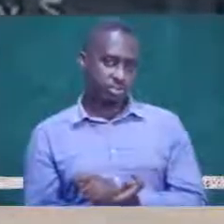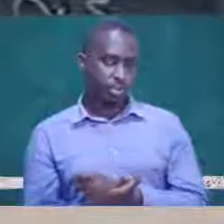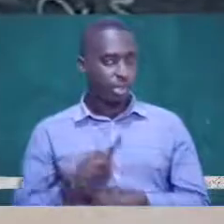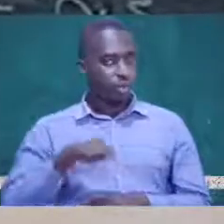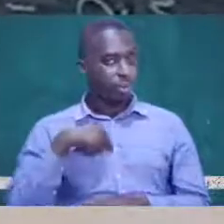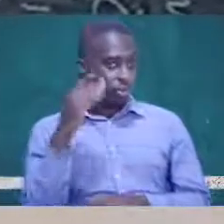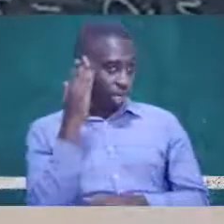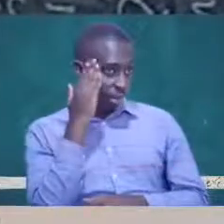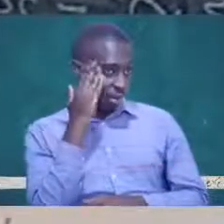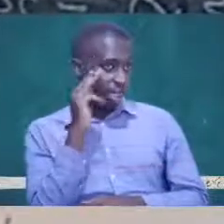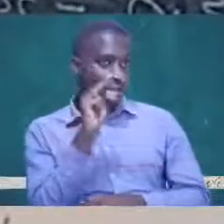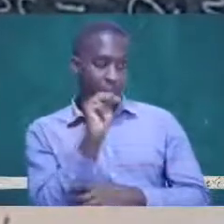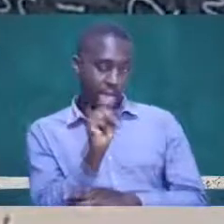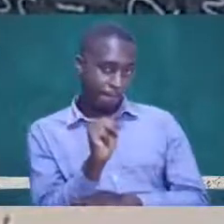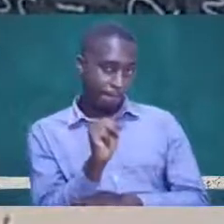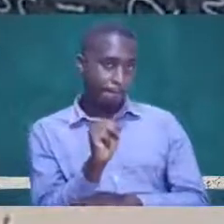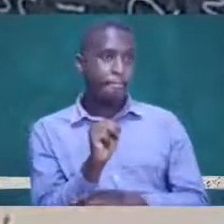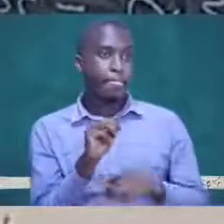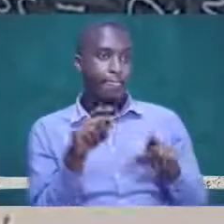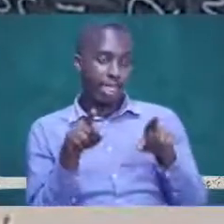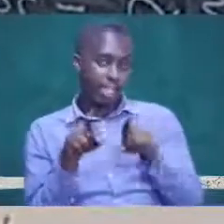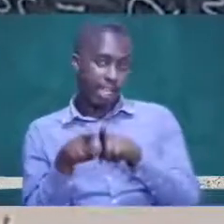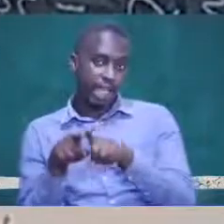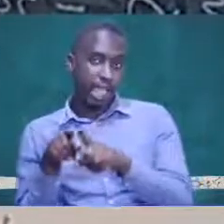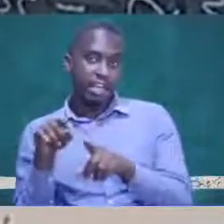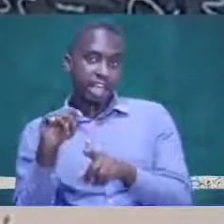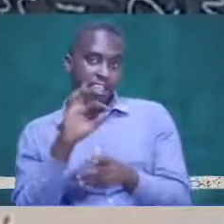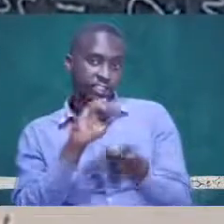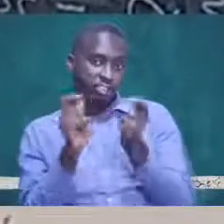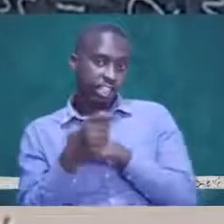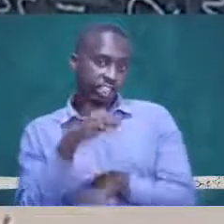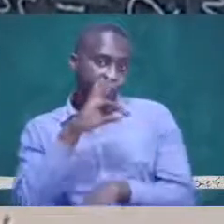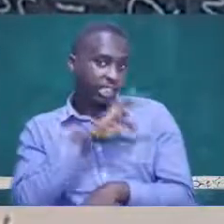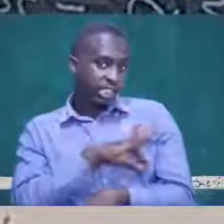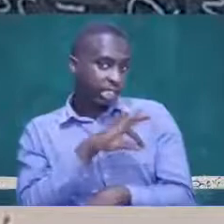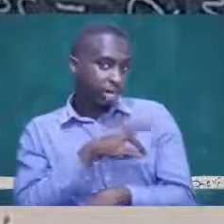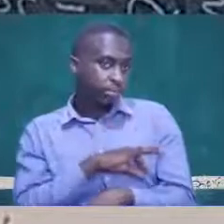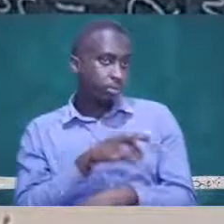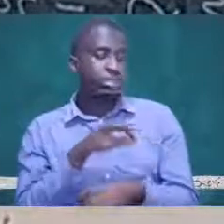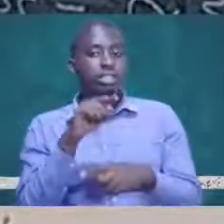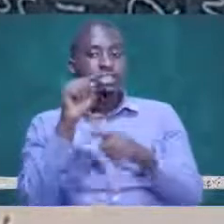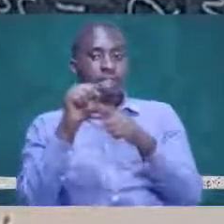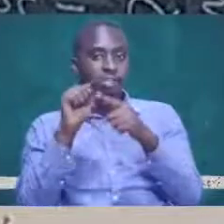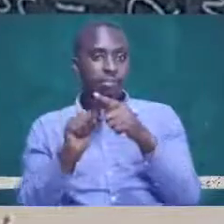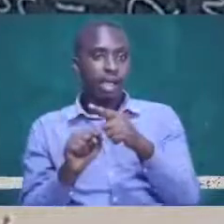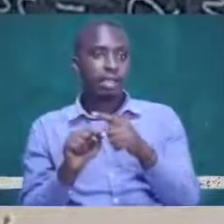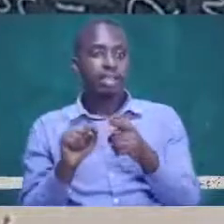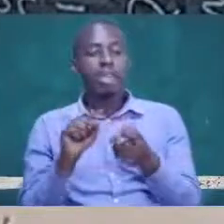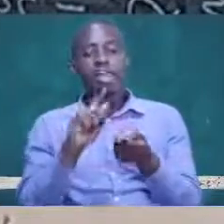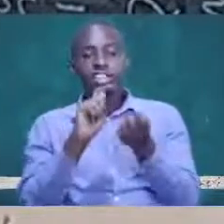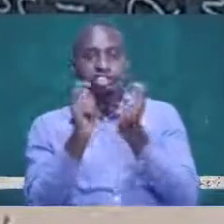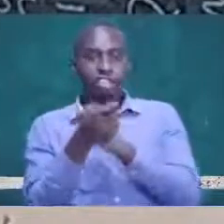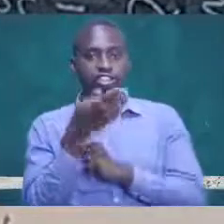that multiplier is equal to a change in income divided by a change